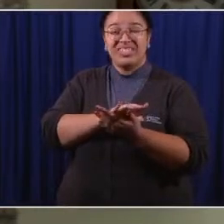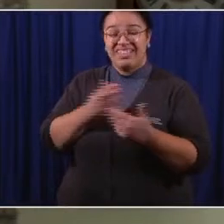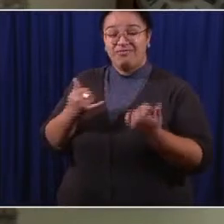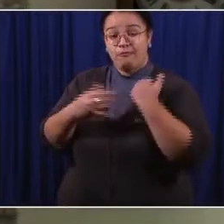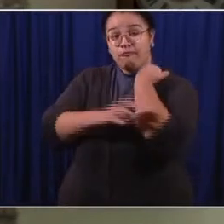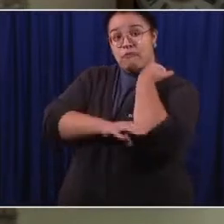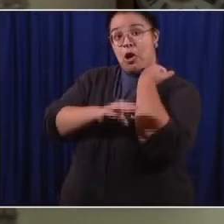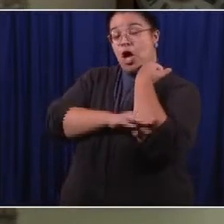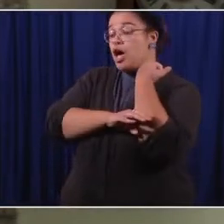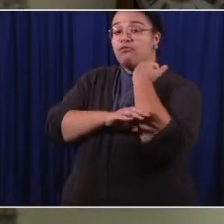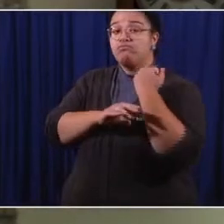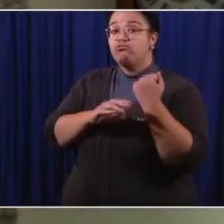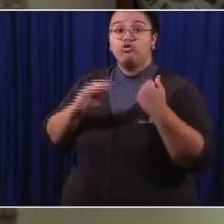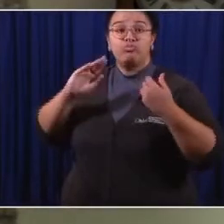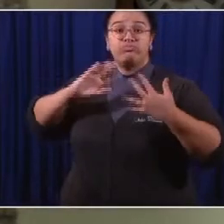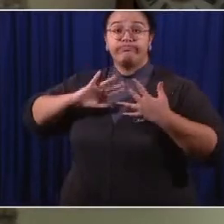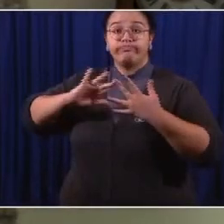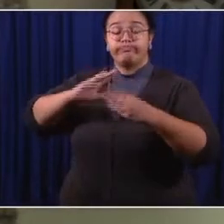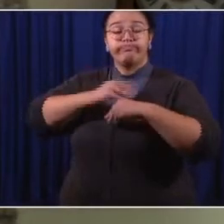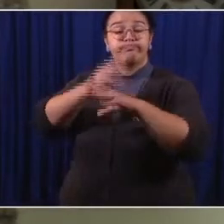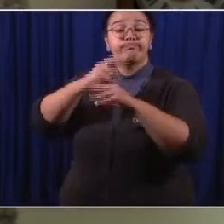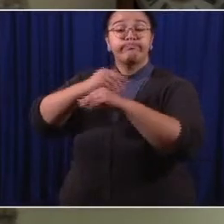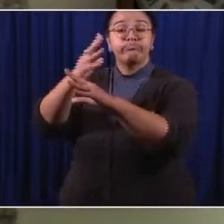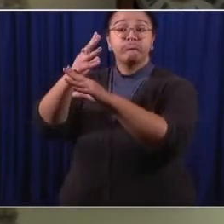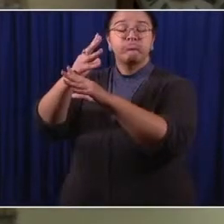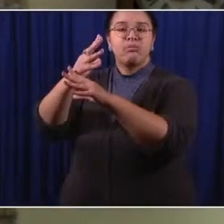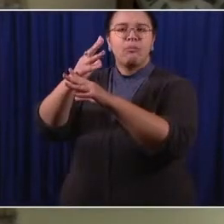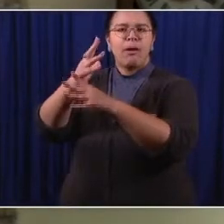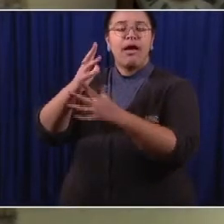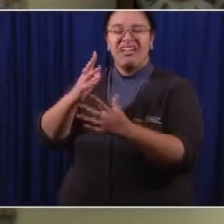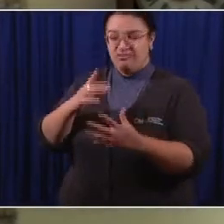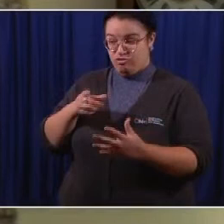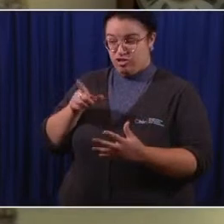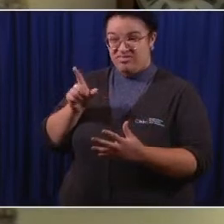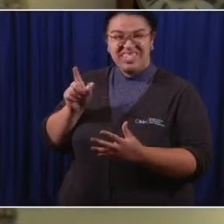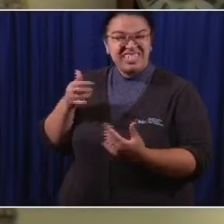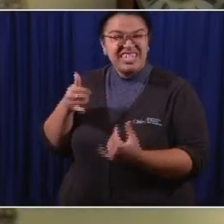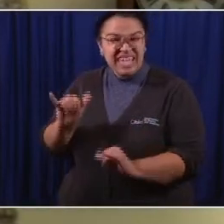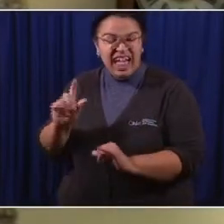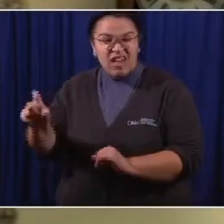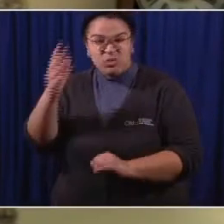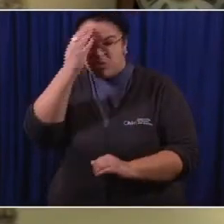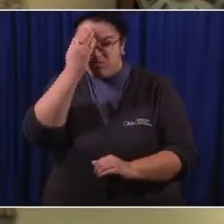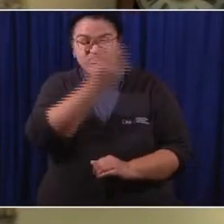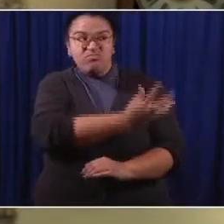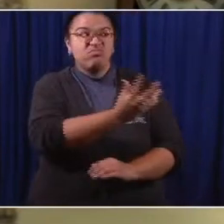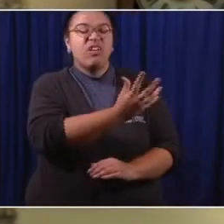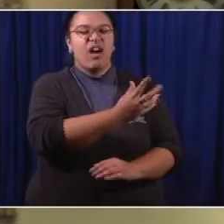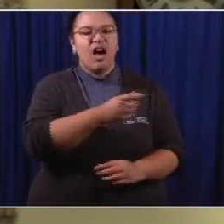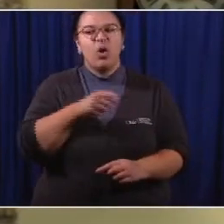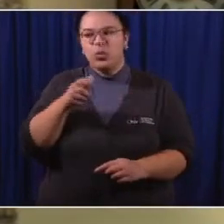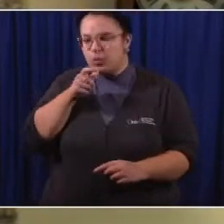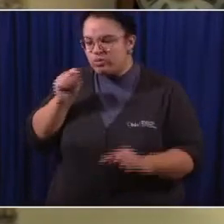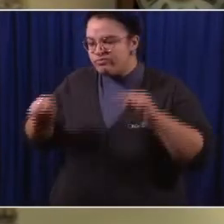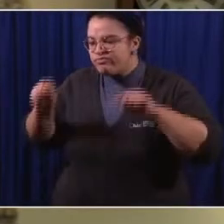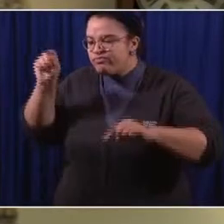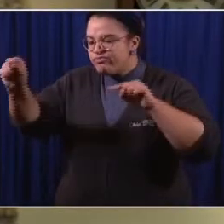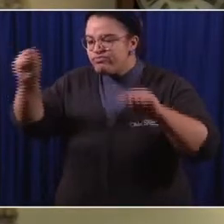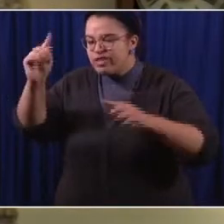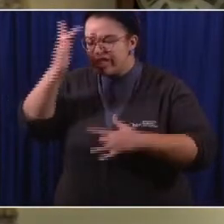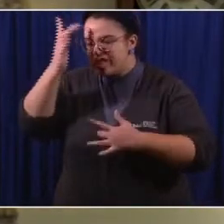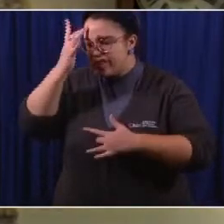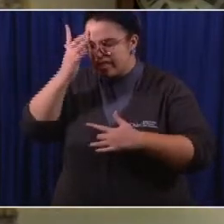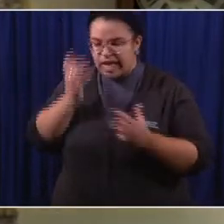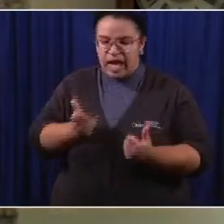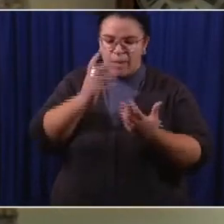be required to report any cases in their student population? And secondly, when your administration started